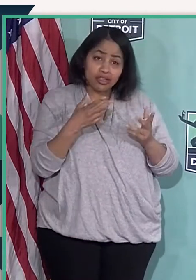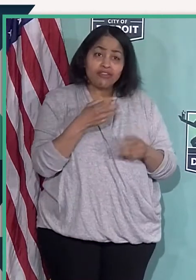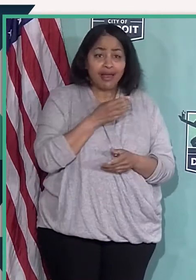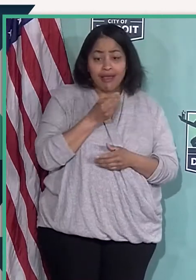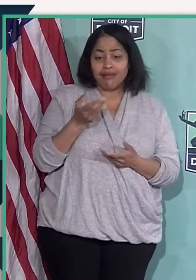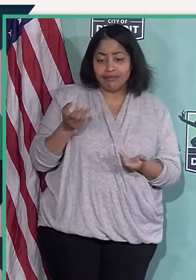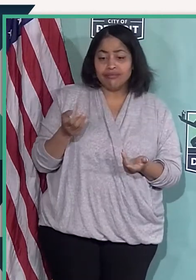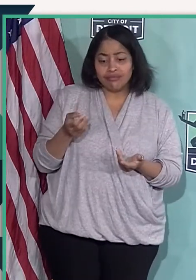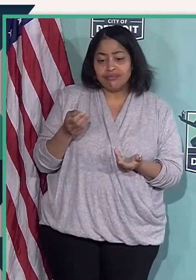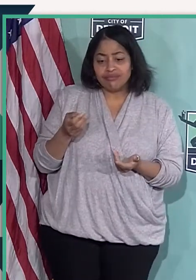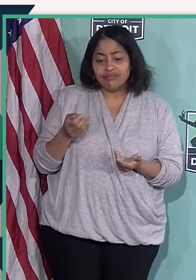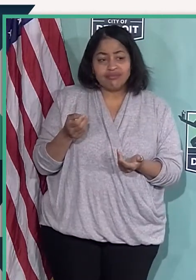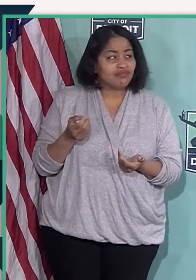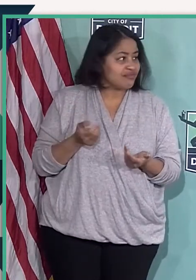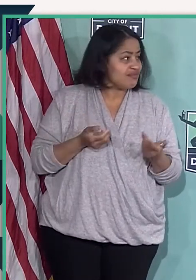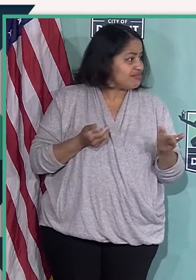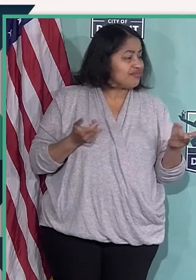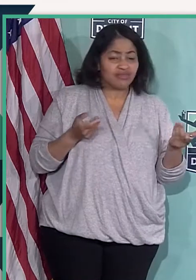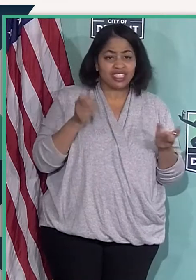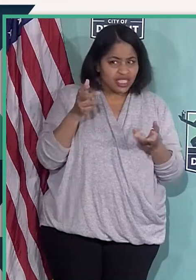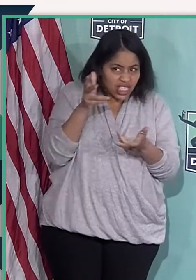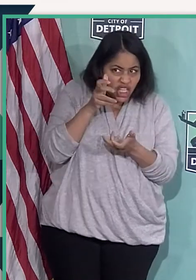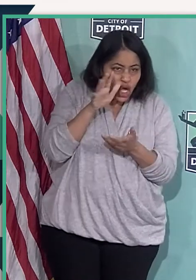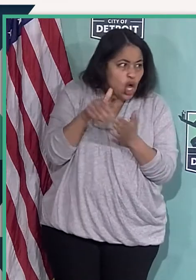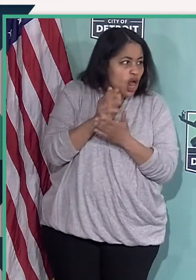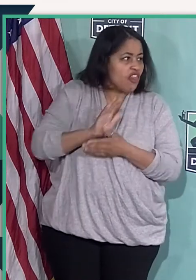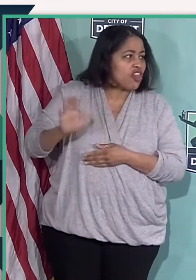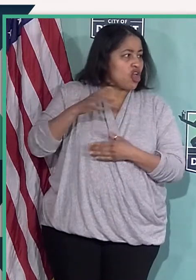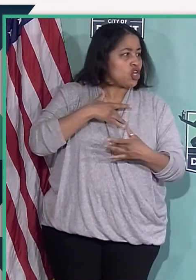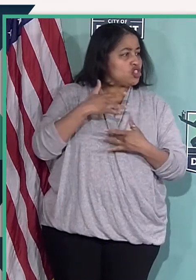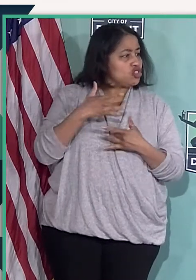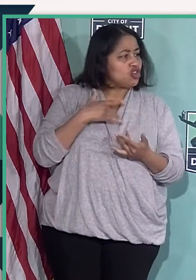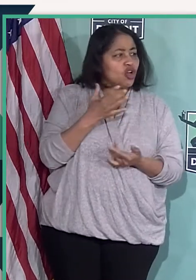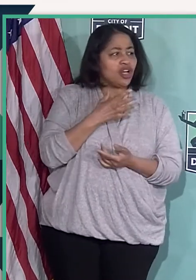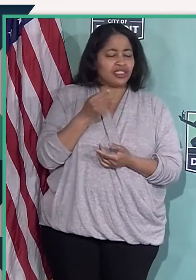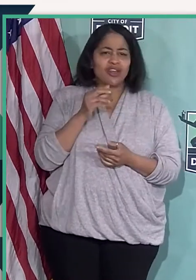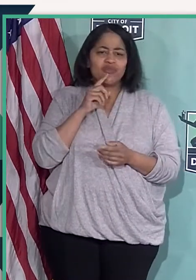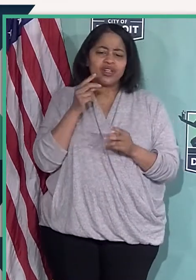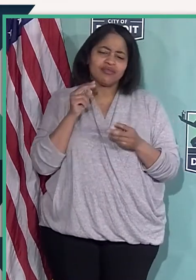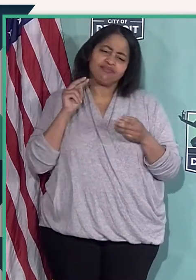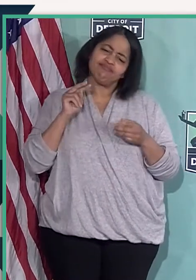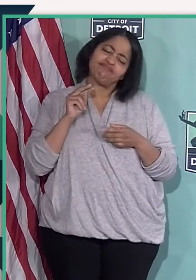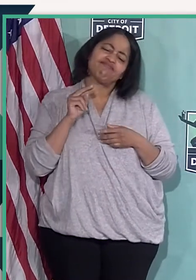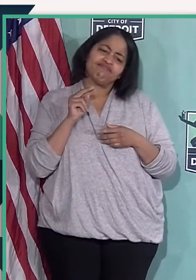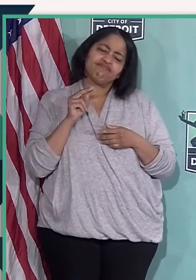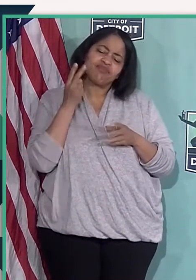to hear all their concerns and reflect